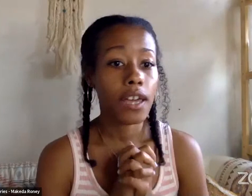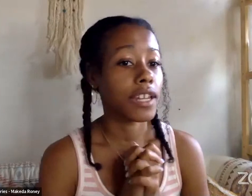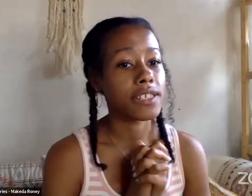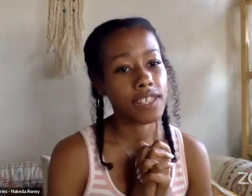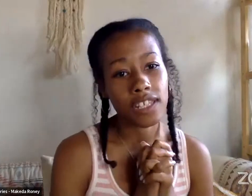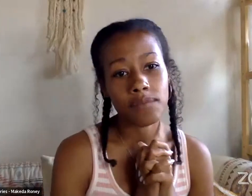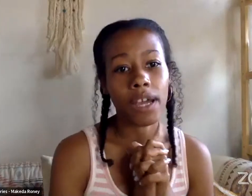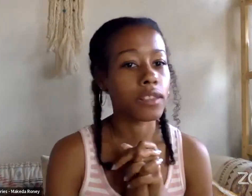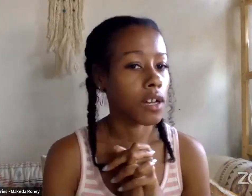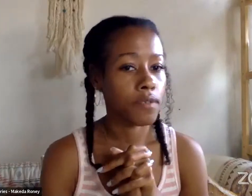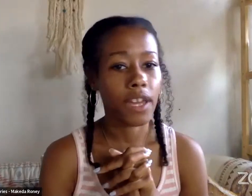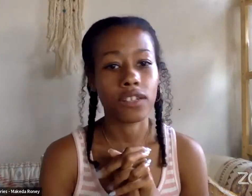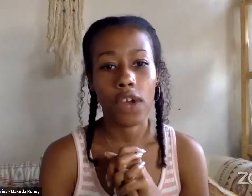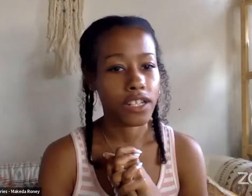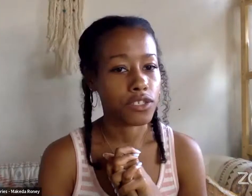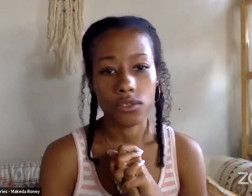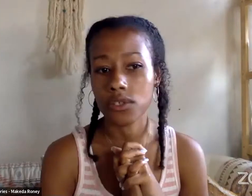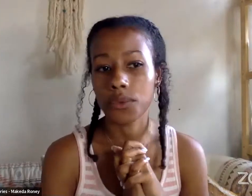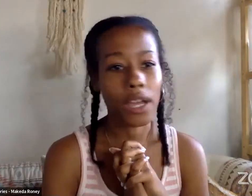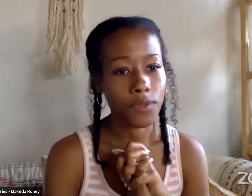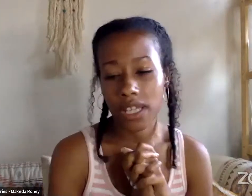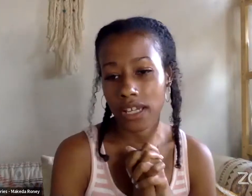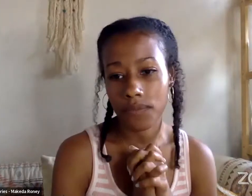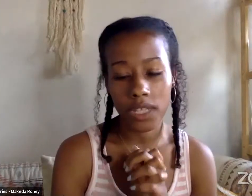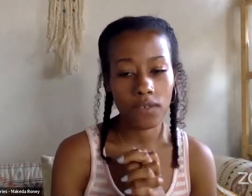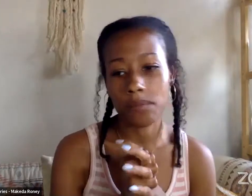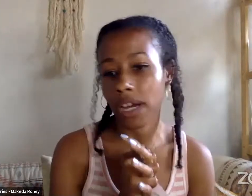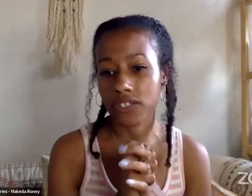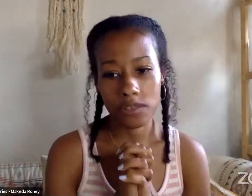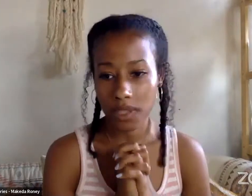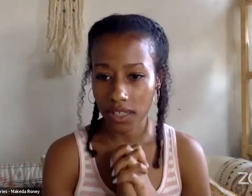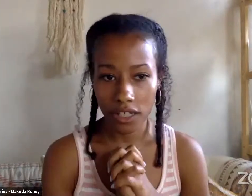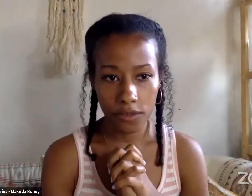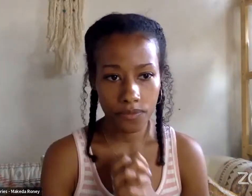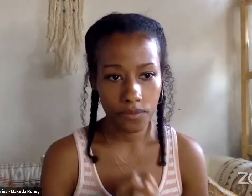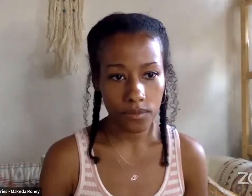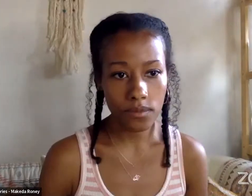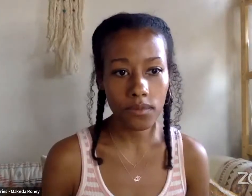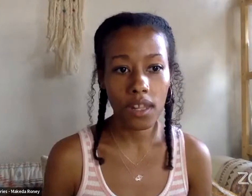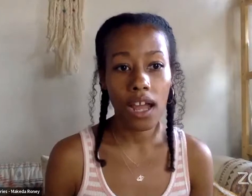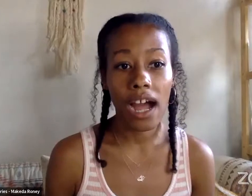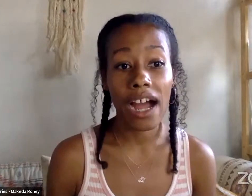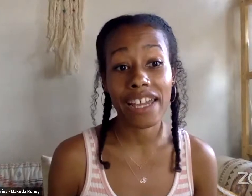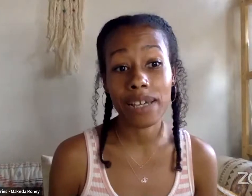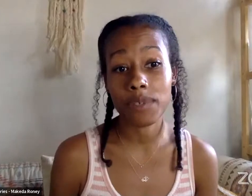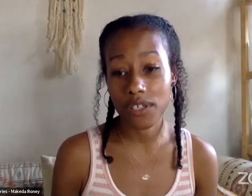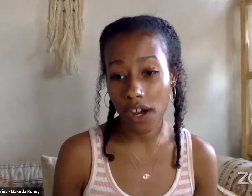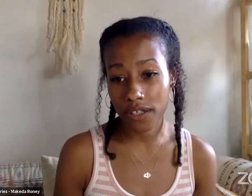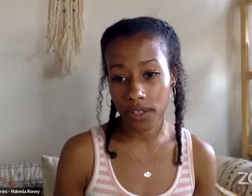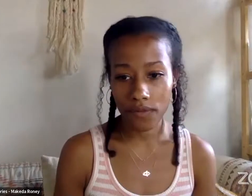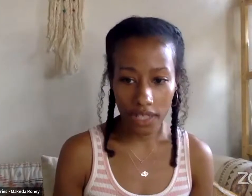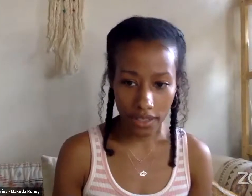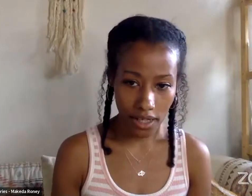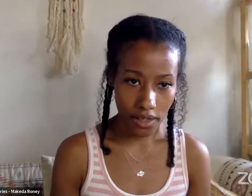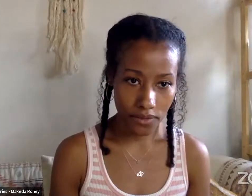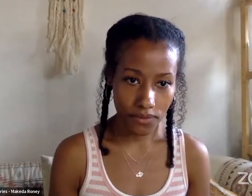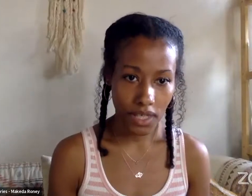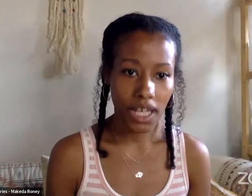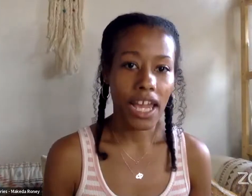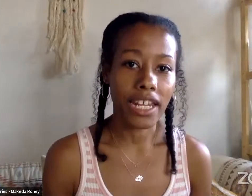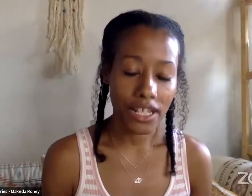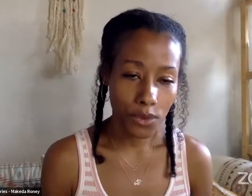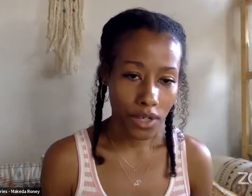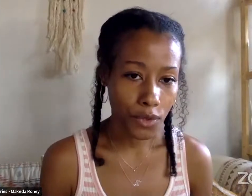ancestors that I send my love and gratitude to every day, even by just being here. I am the daughter of Nia